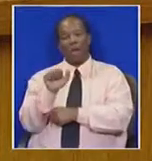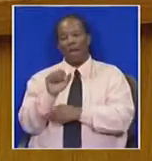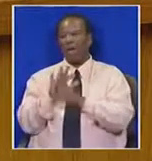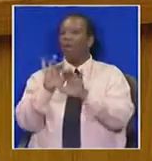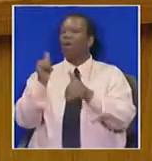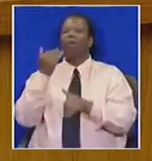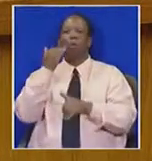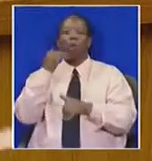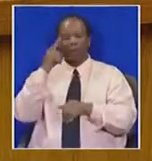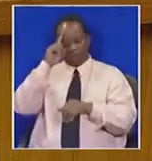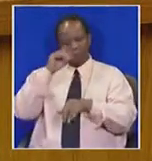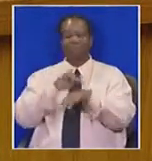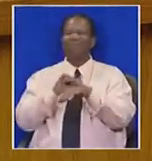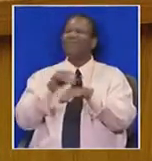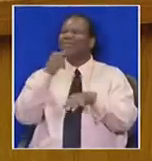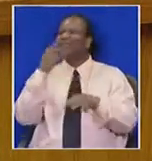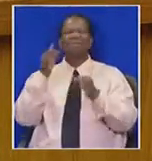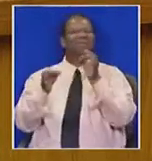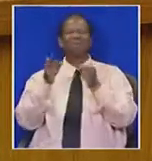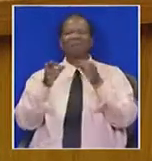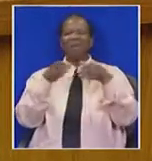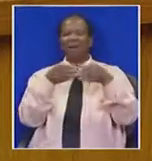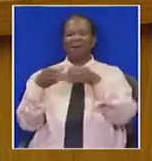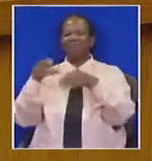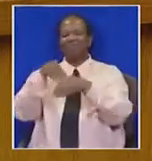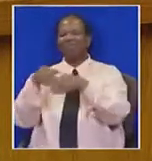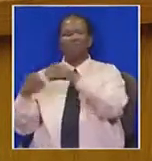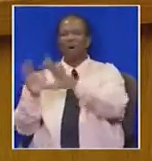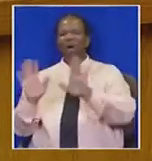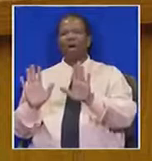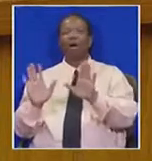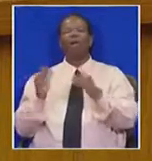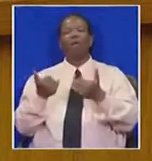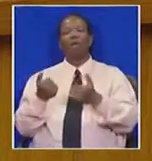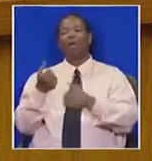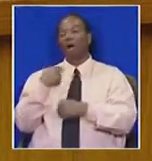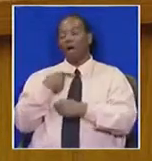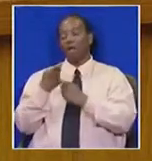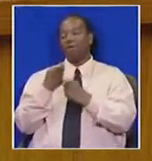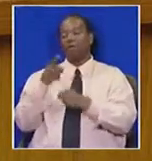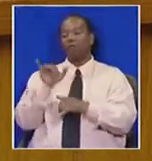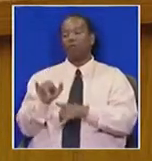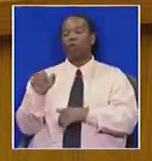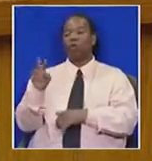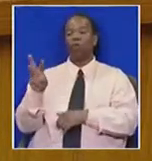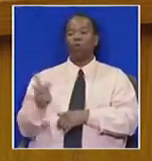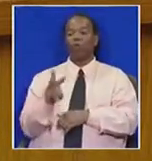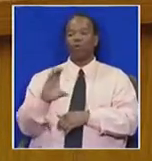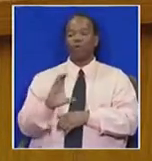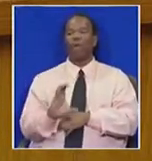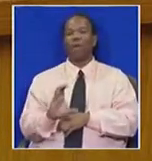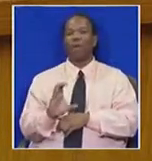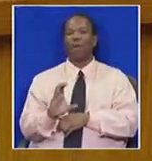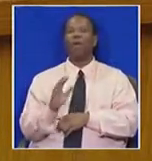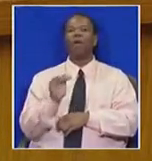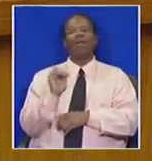line political affiliation. As a citizen of the Western Cape, I firmly believe that ordinary citizens